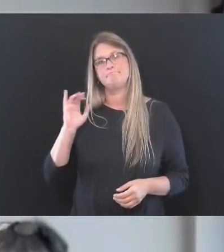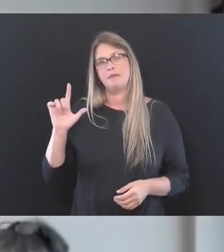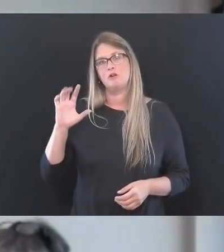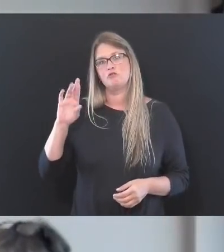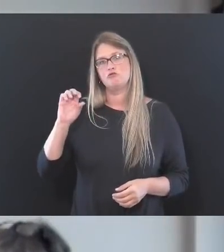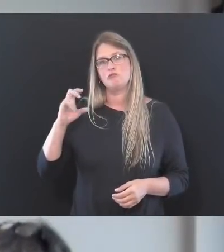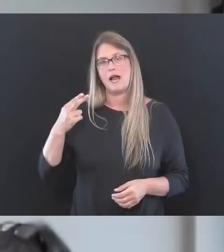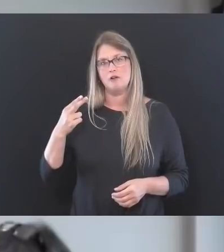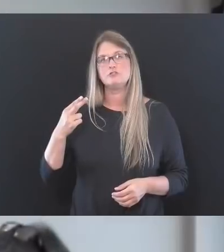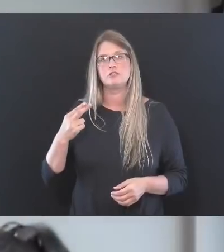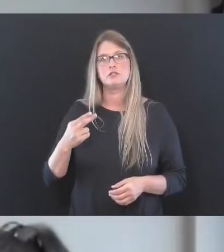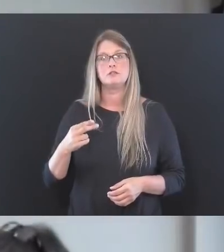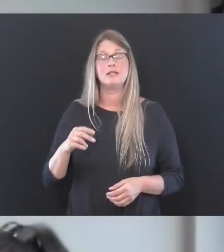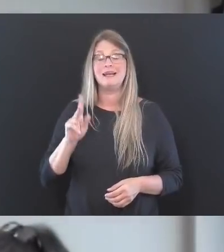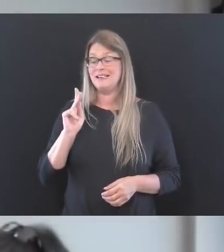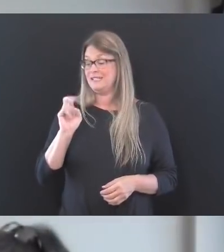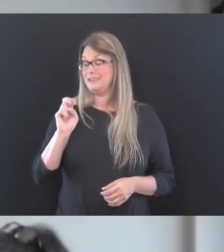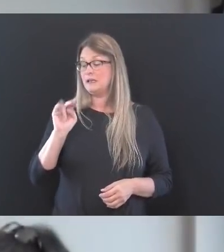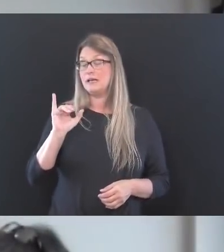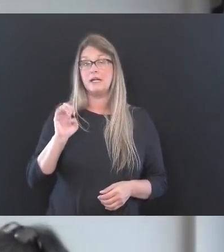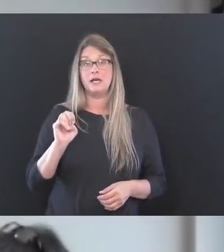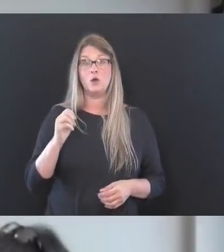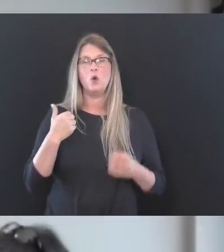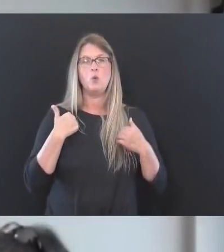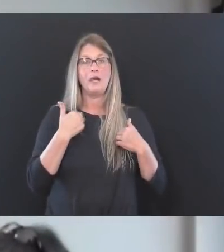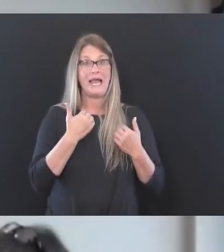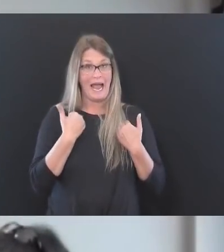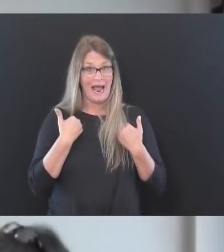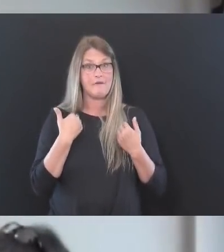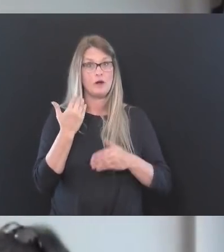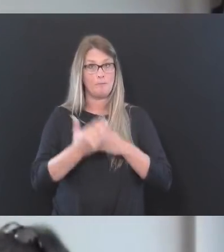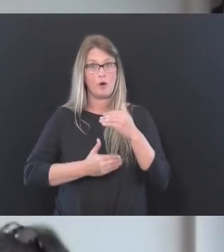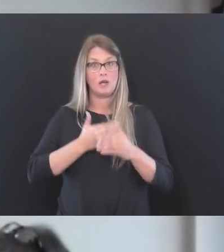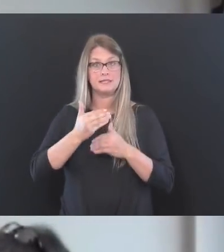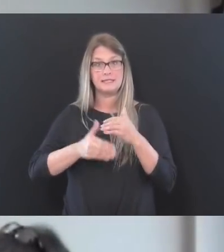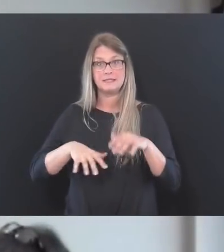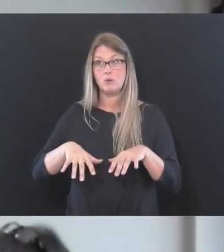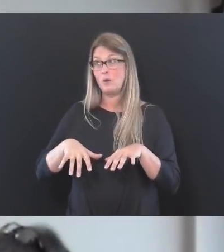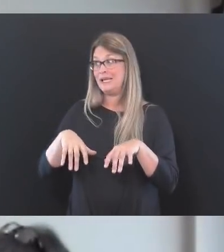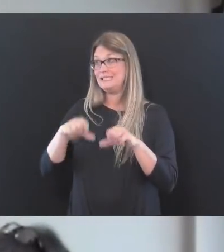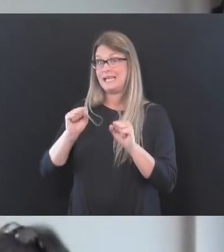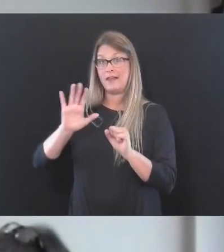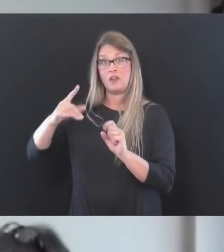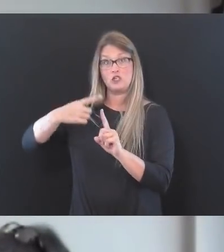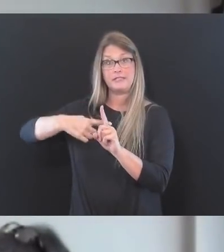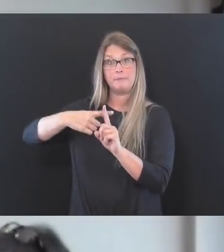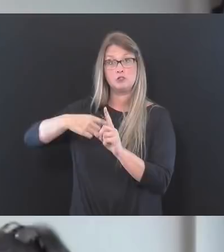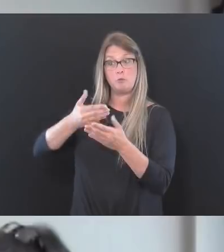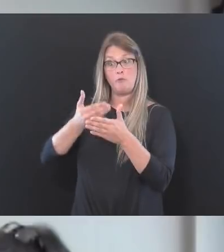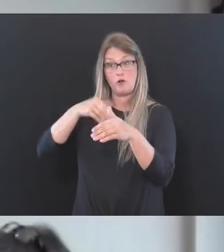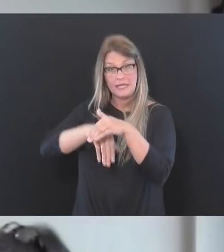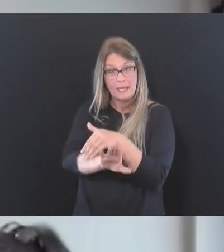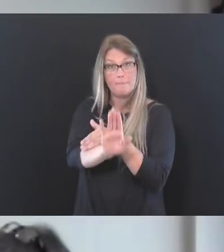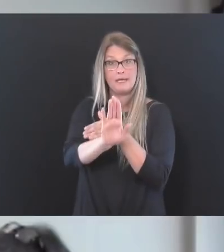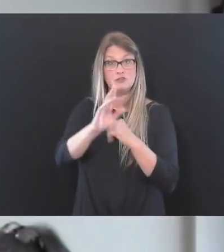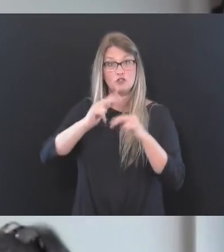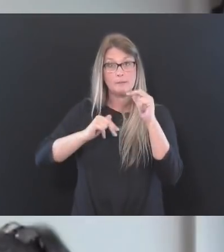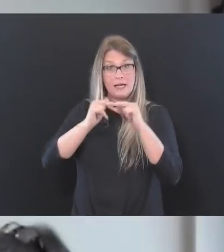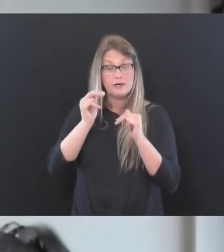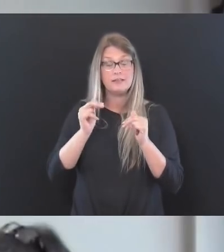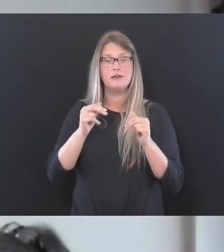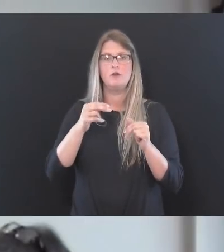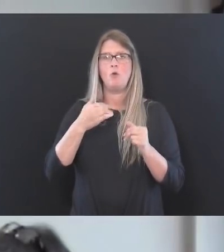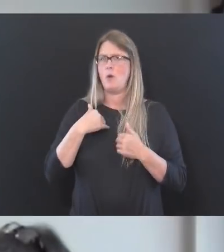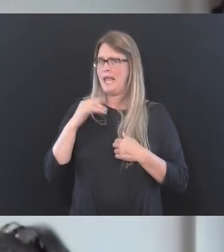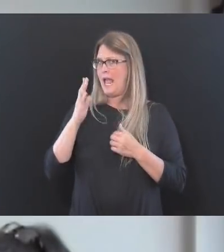have a process where we take everyone's temperature before they enter the building. There's actually a questionnaire that we